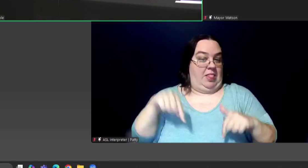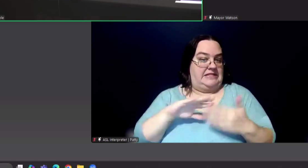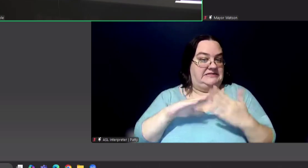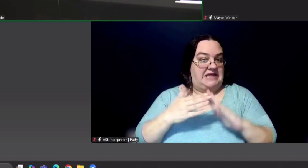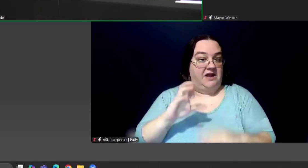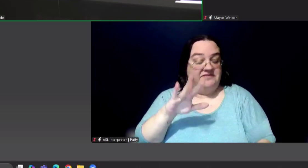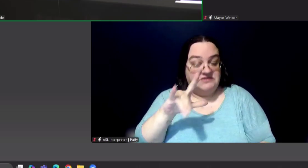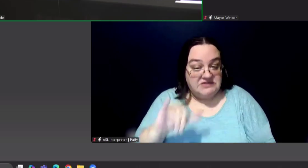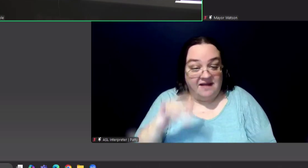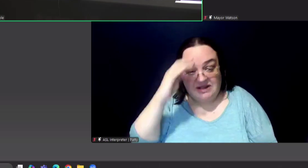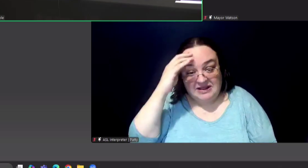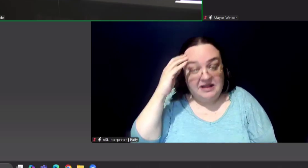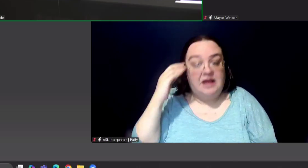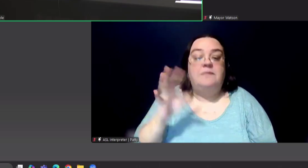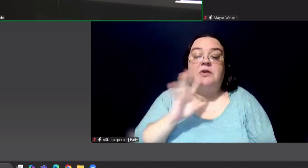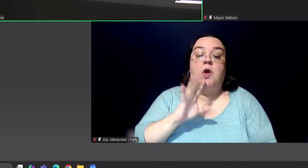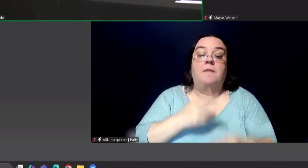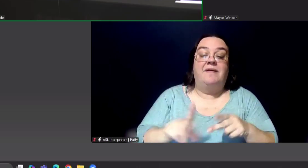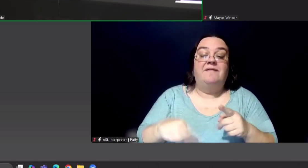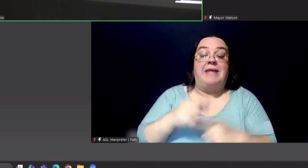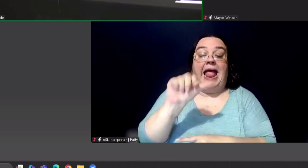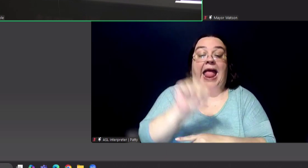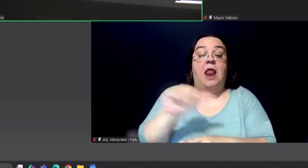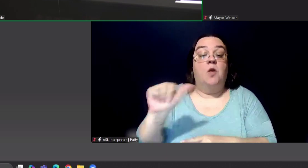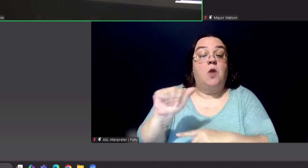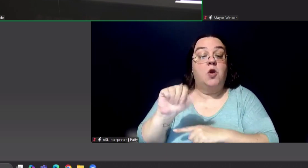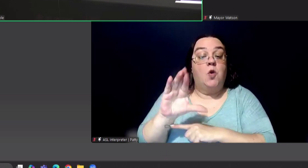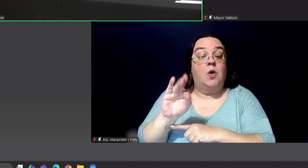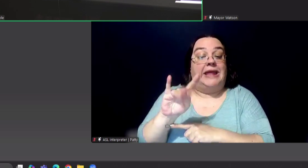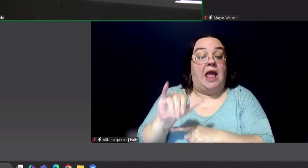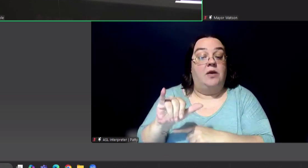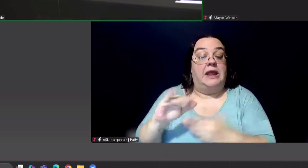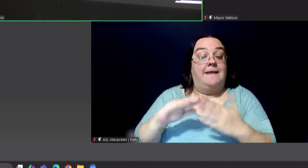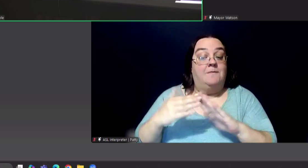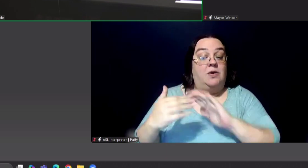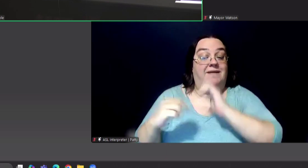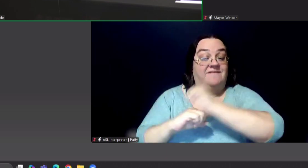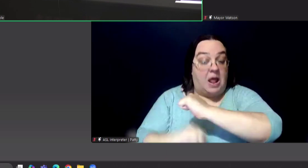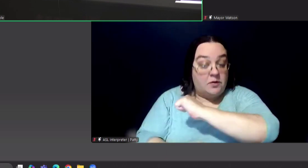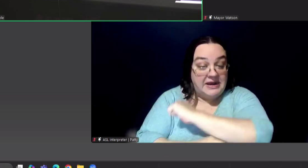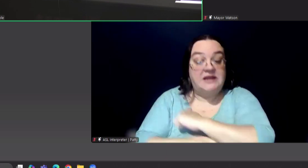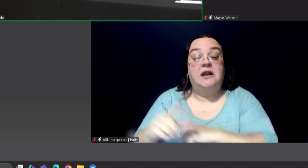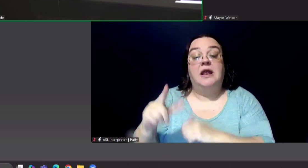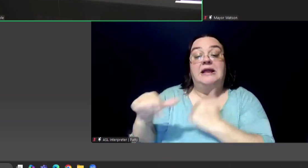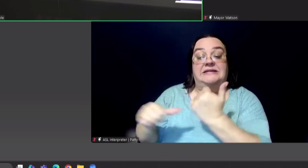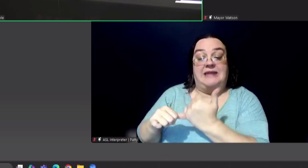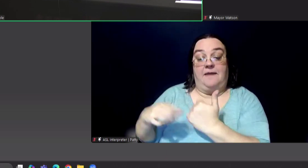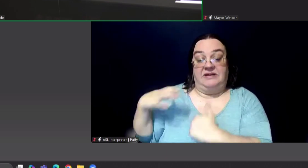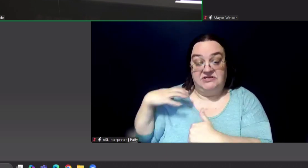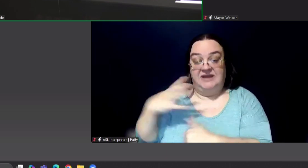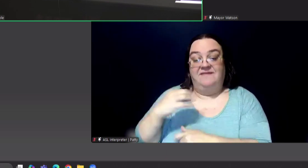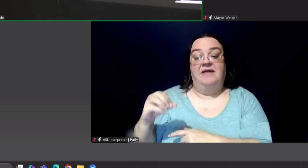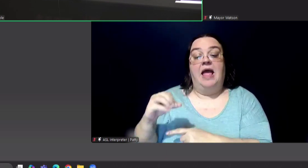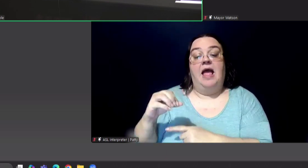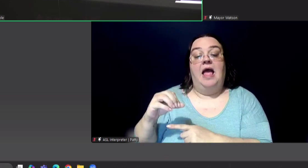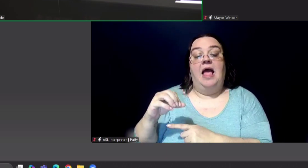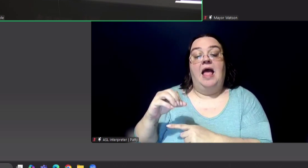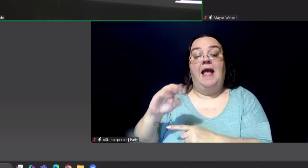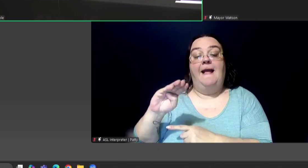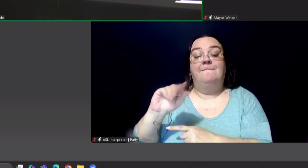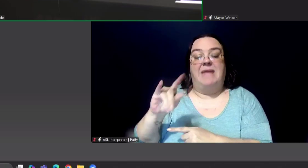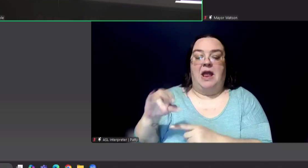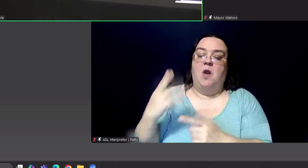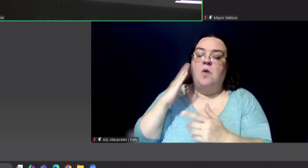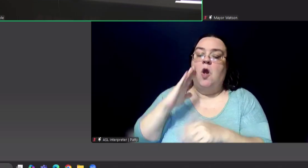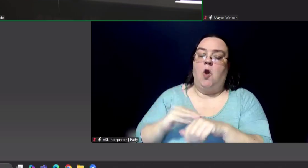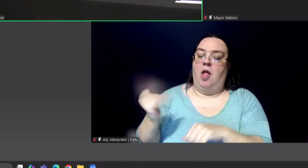County Community Foundation. The Deputy Chief and Mayor, I'm going to call on you in a minute to kind of fill in the gap here. The